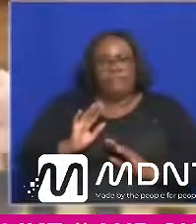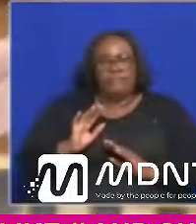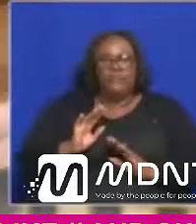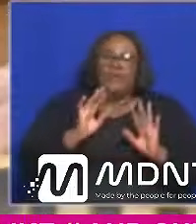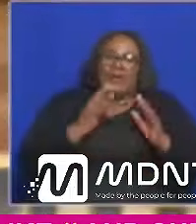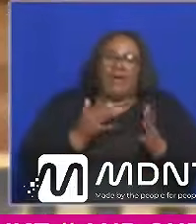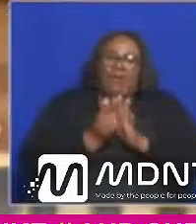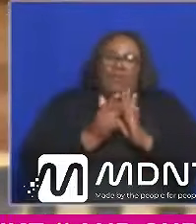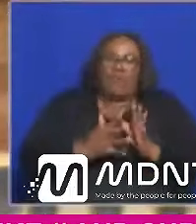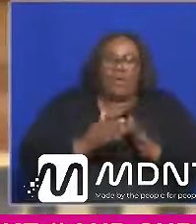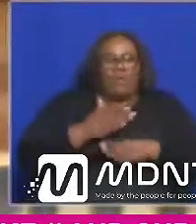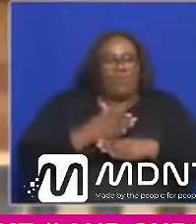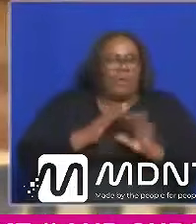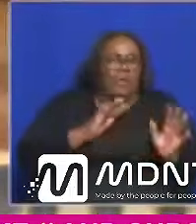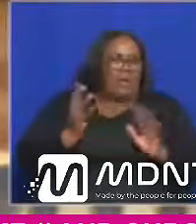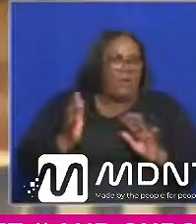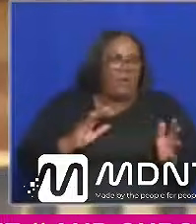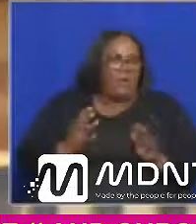with these various issues.